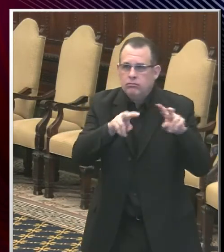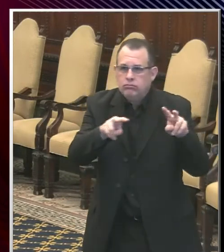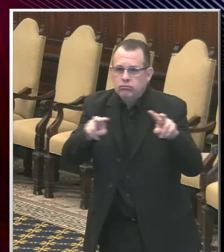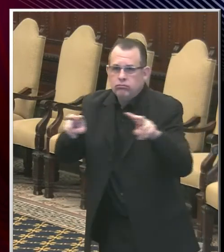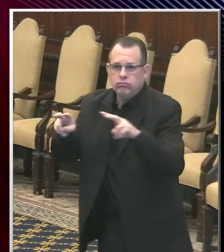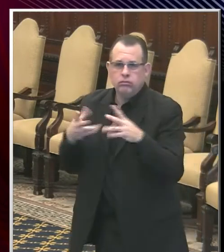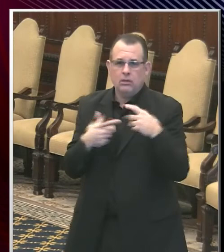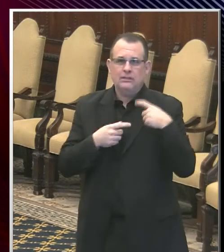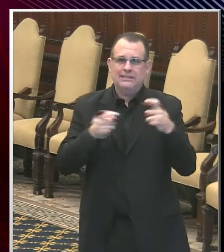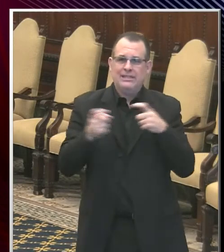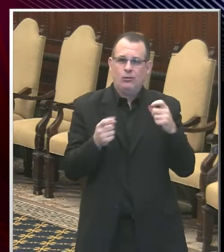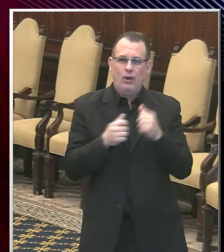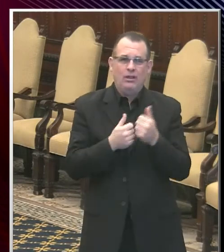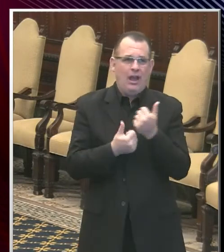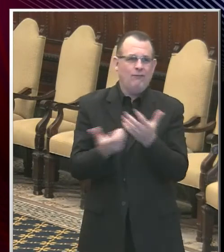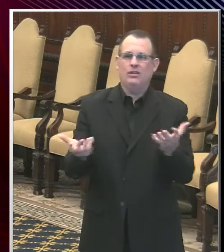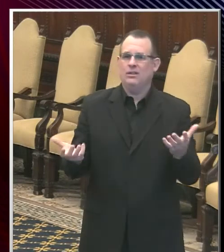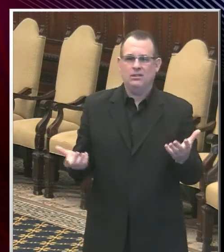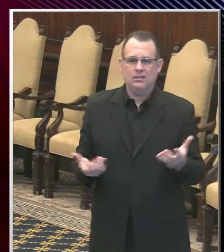pickup,